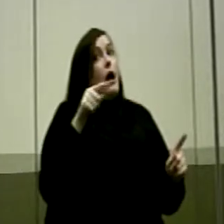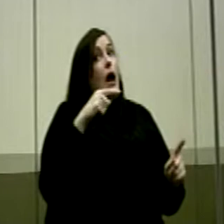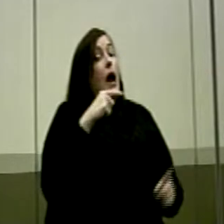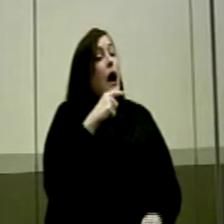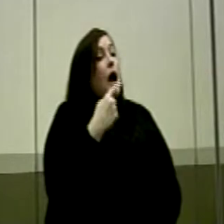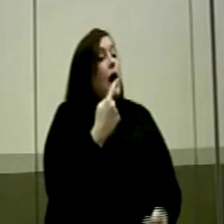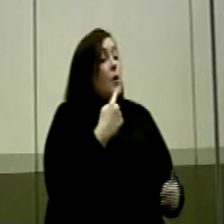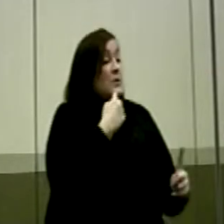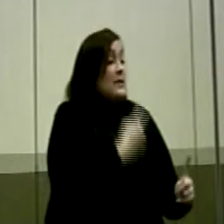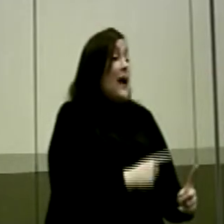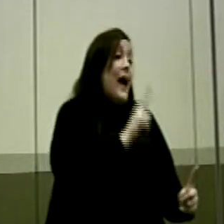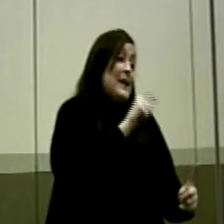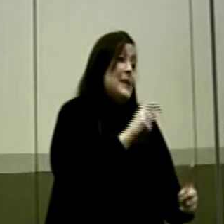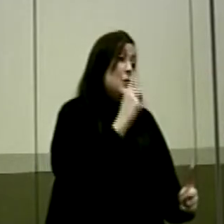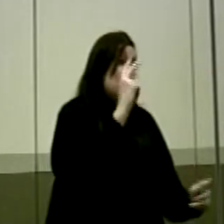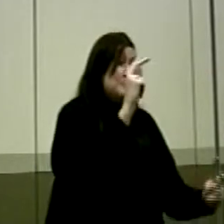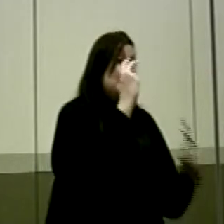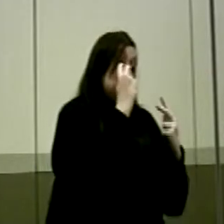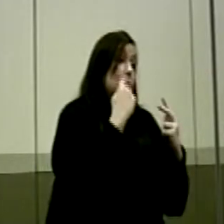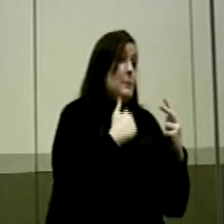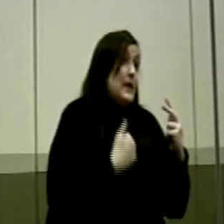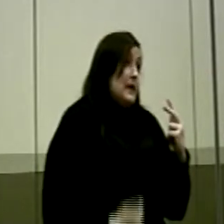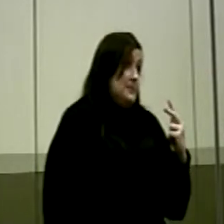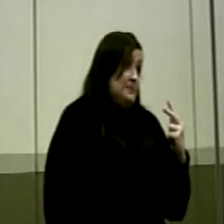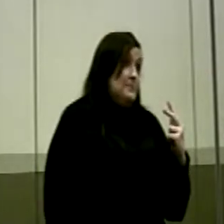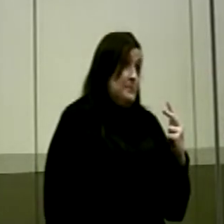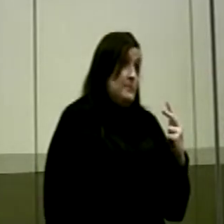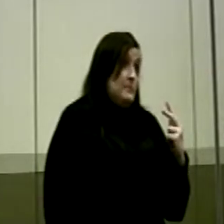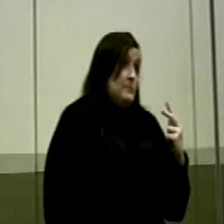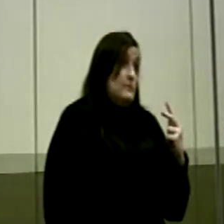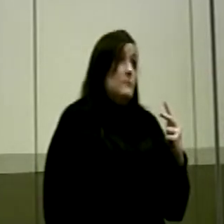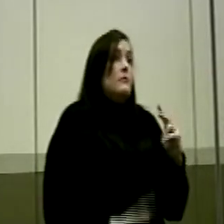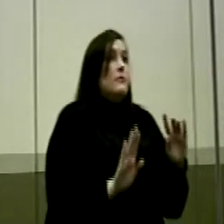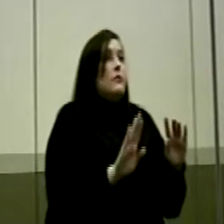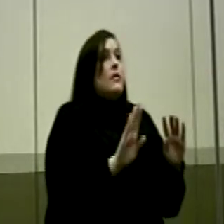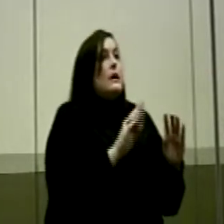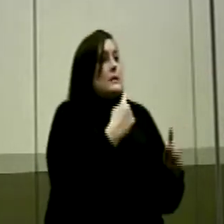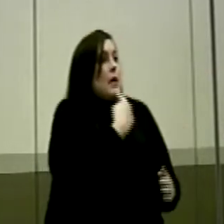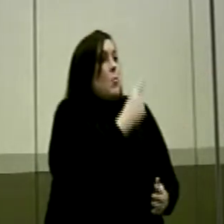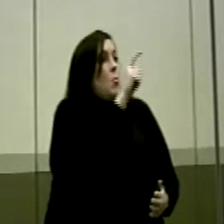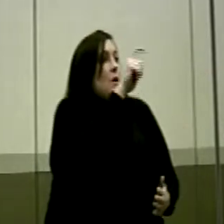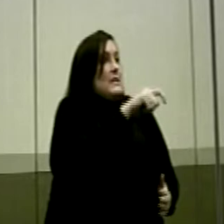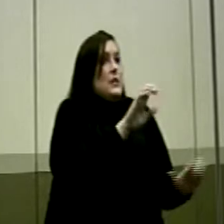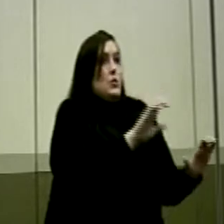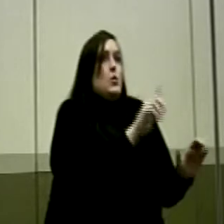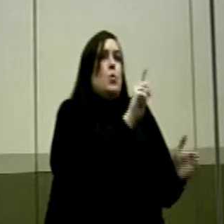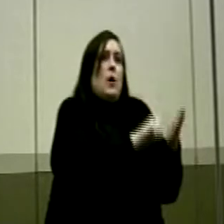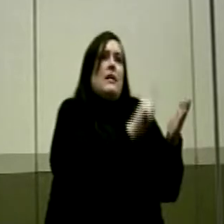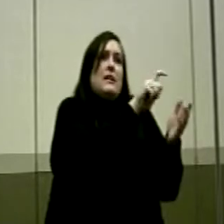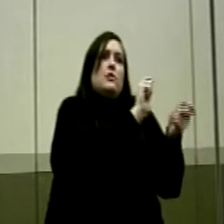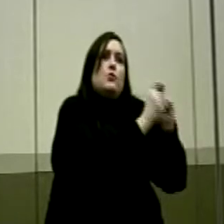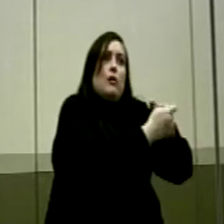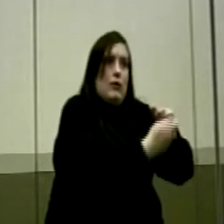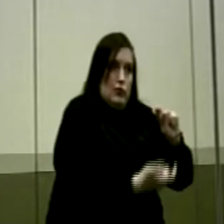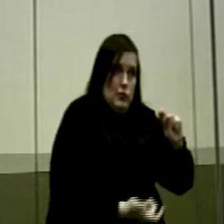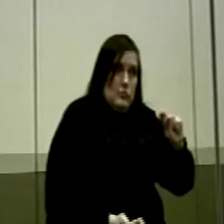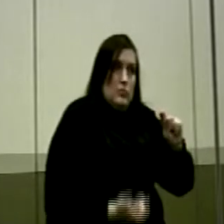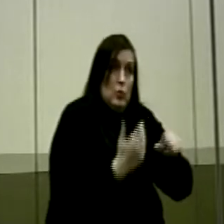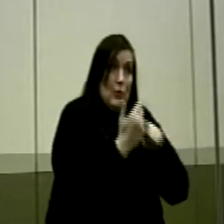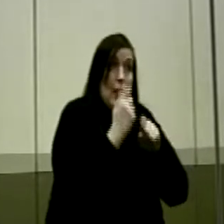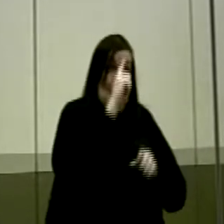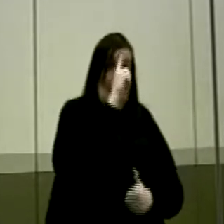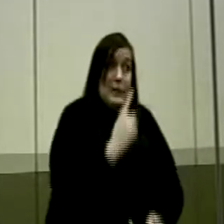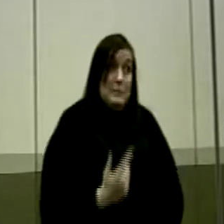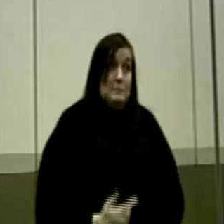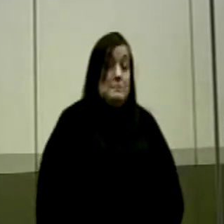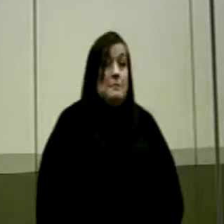me, instead of, you weren't paying, just tell them what they need. Right, the behavior that you want, yeah.